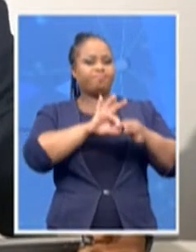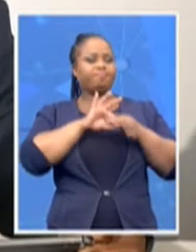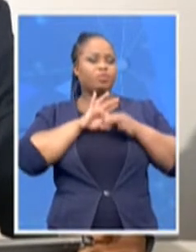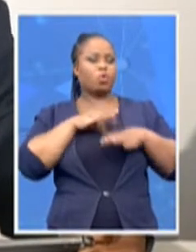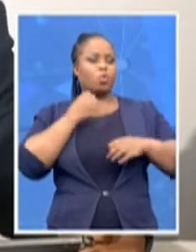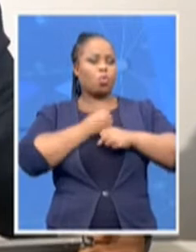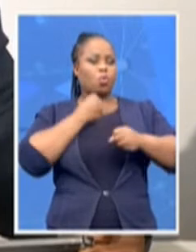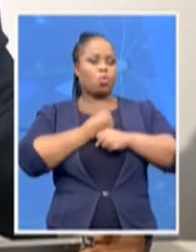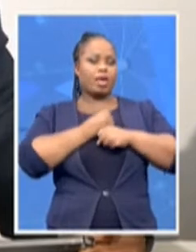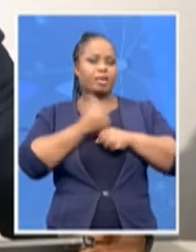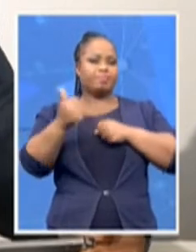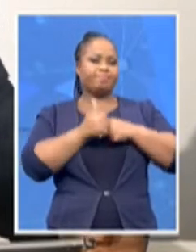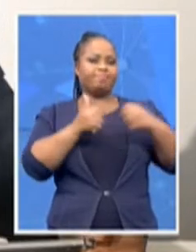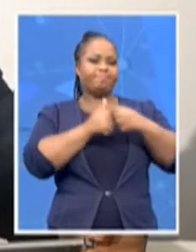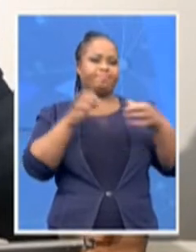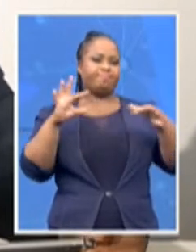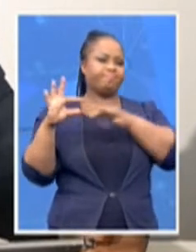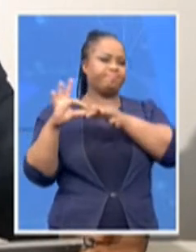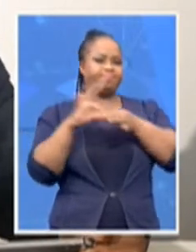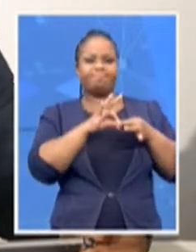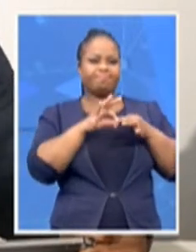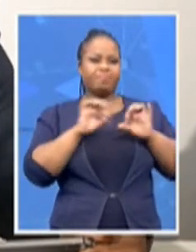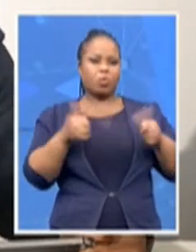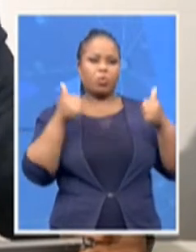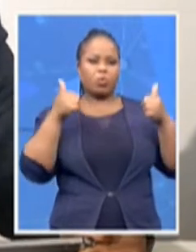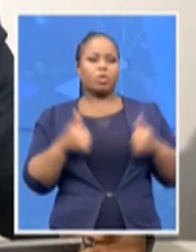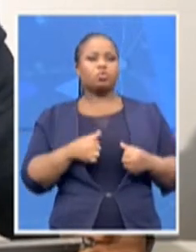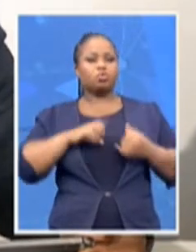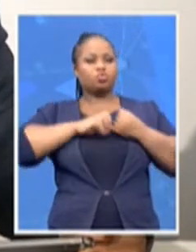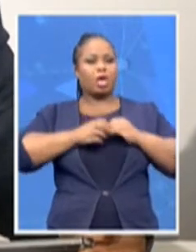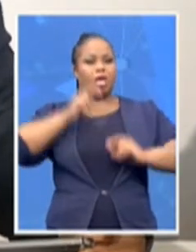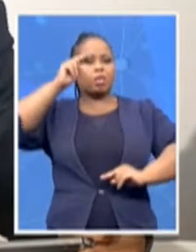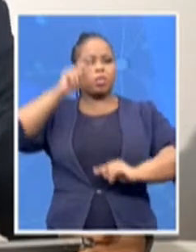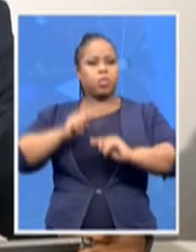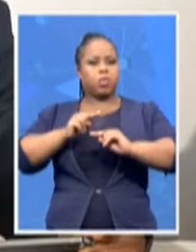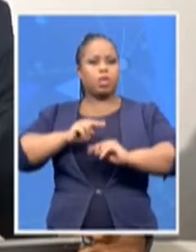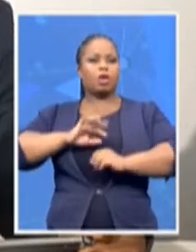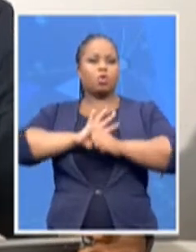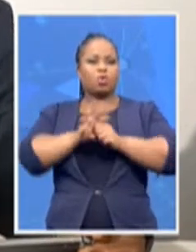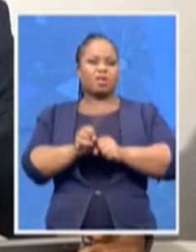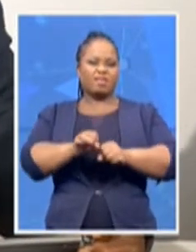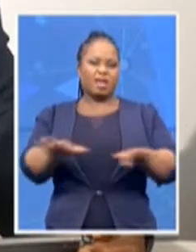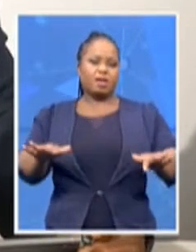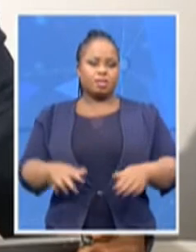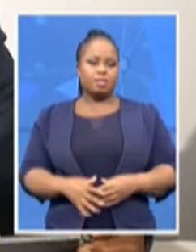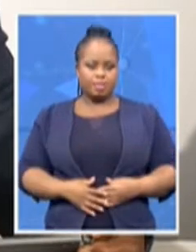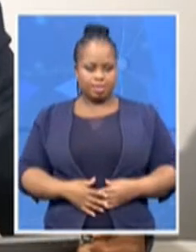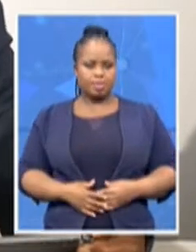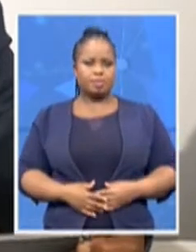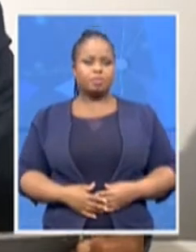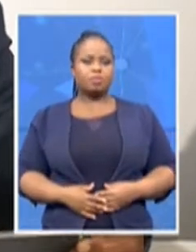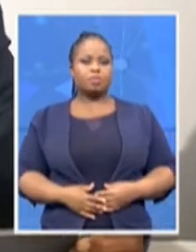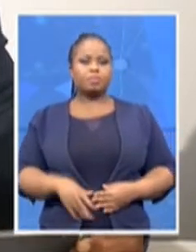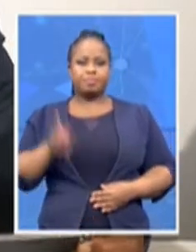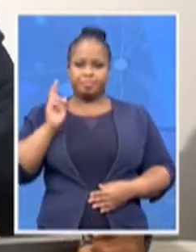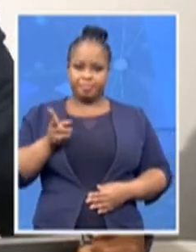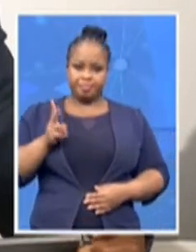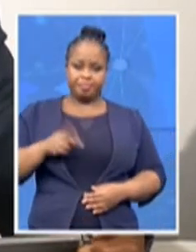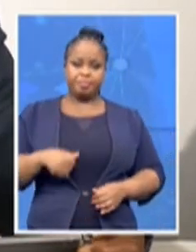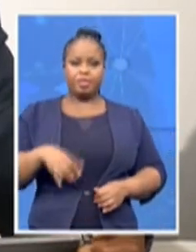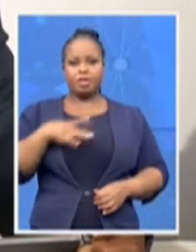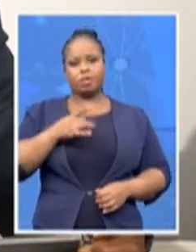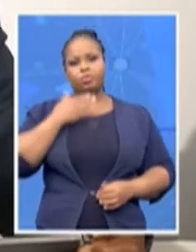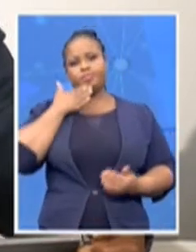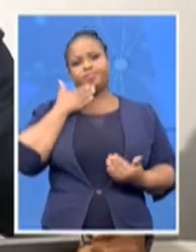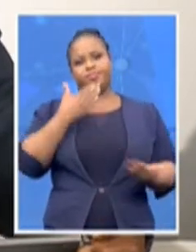And we are here to reinforce your efforts. And I must thank the MEC and the team for